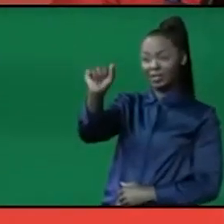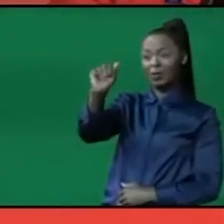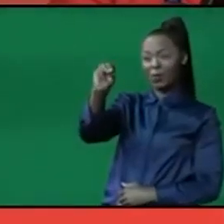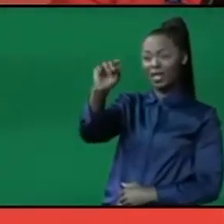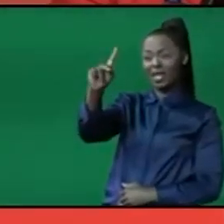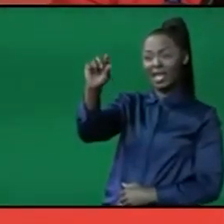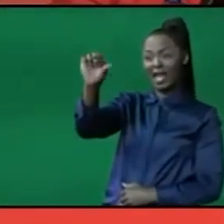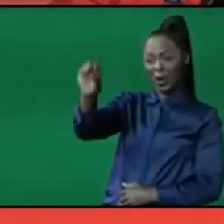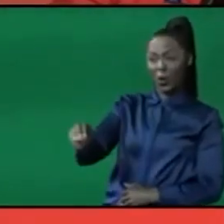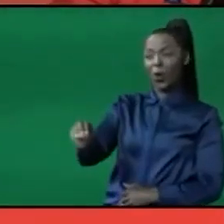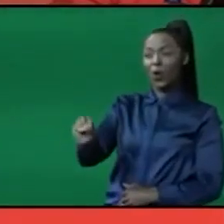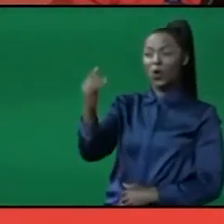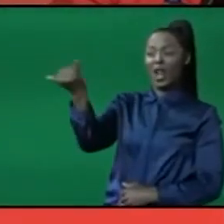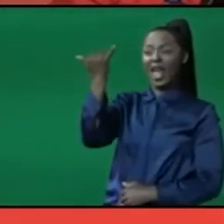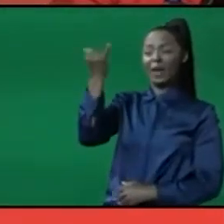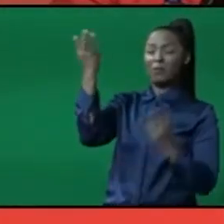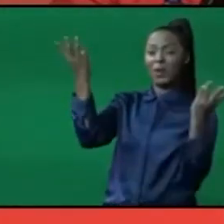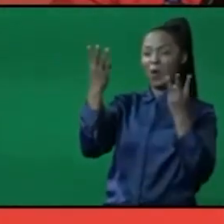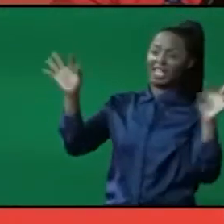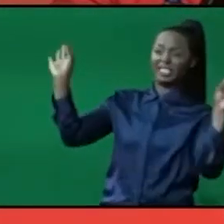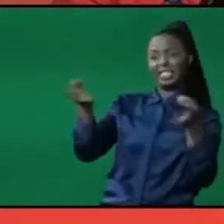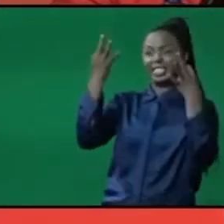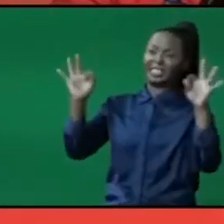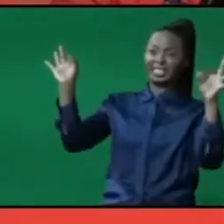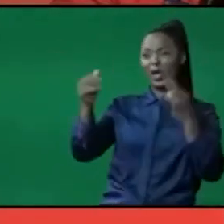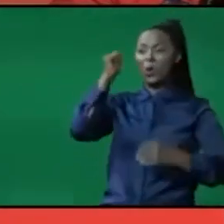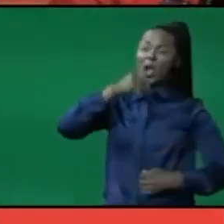Or they can sing when they sing in a shower.